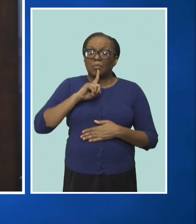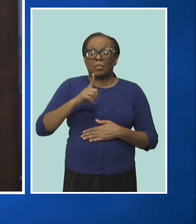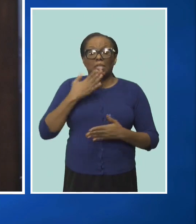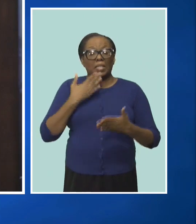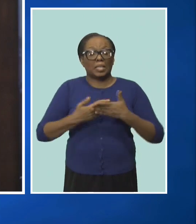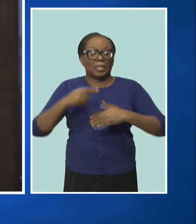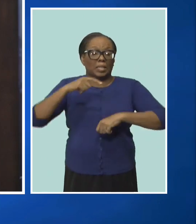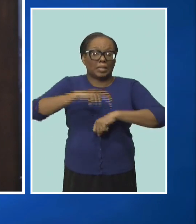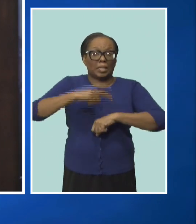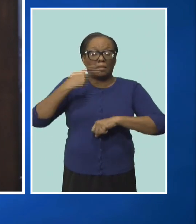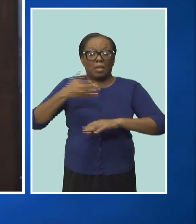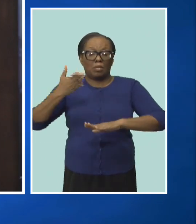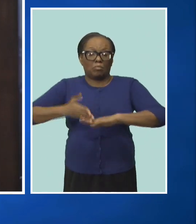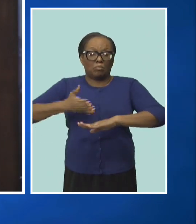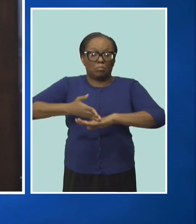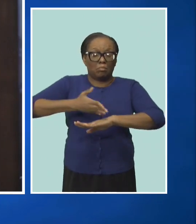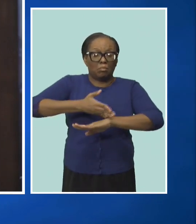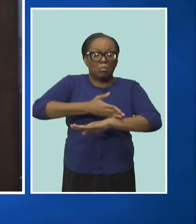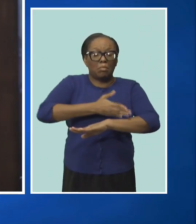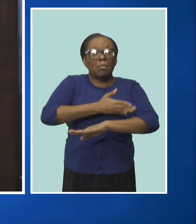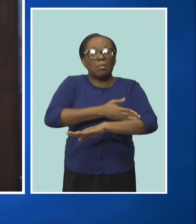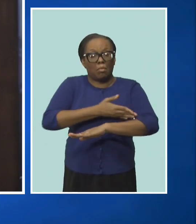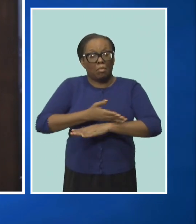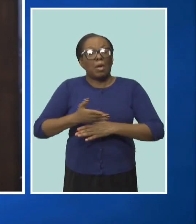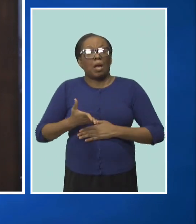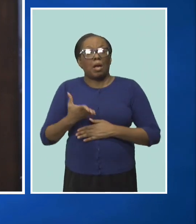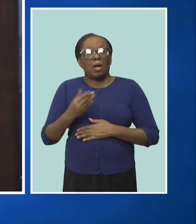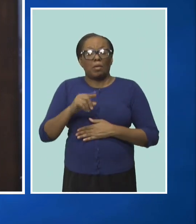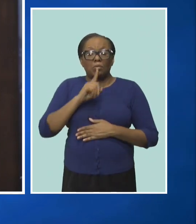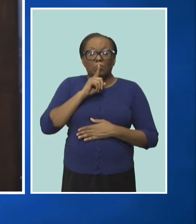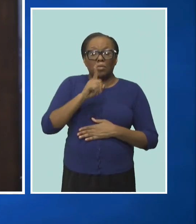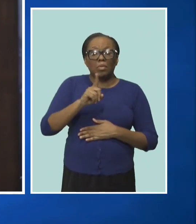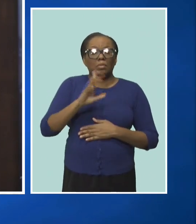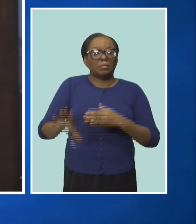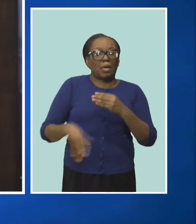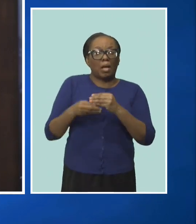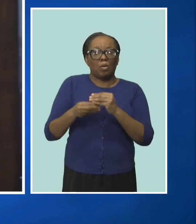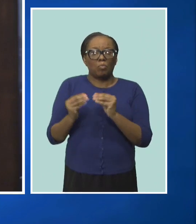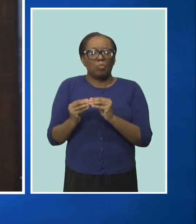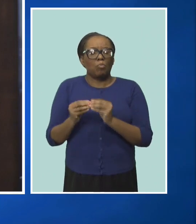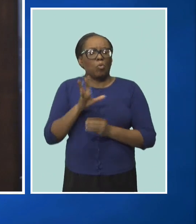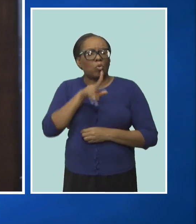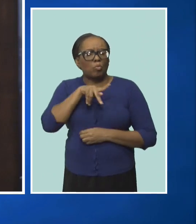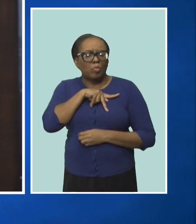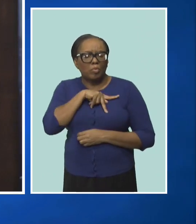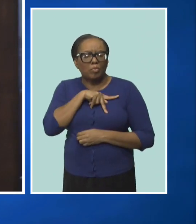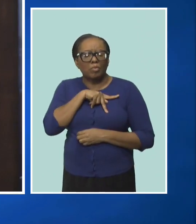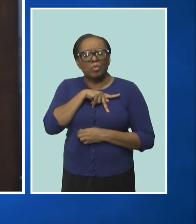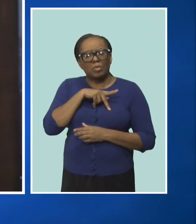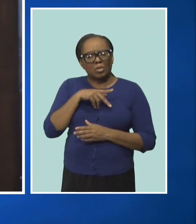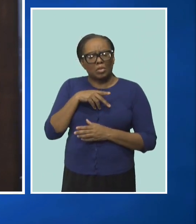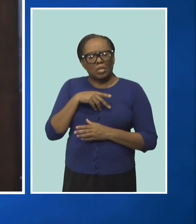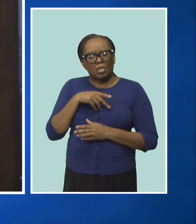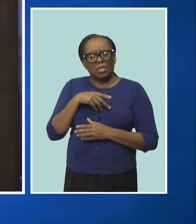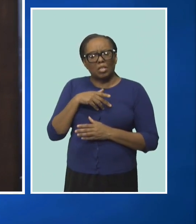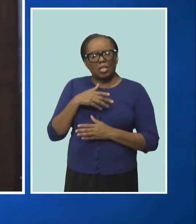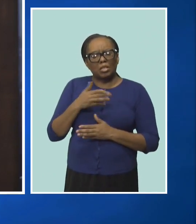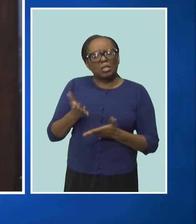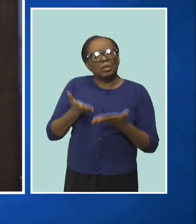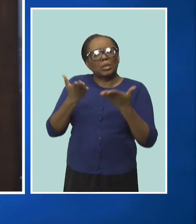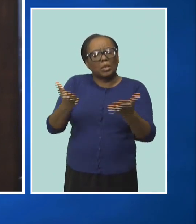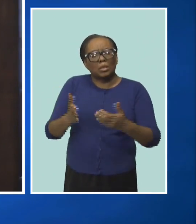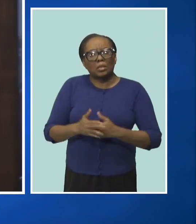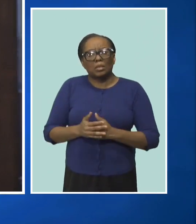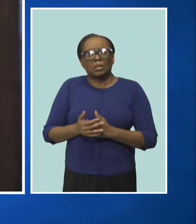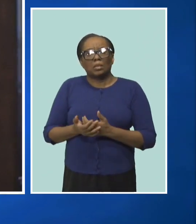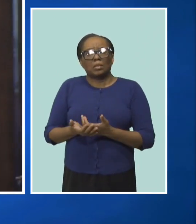us to upgrade our own offerings, to add personalization through data analytics, integration